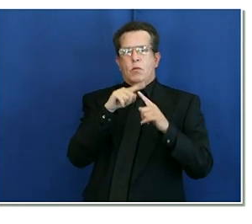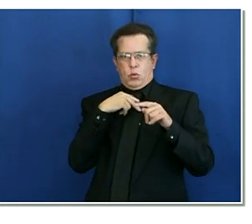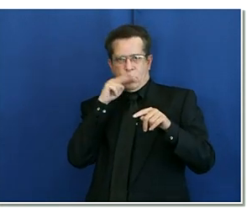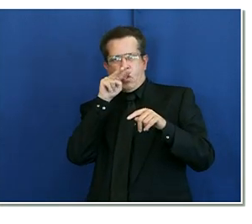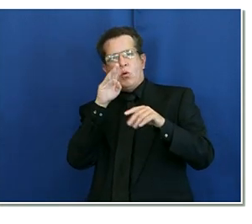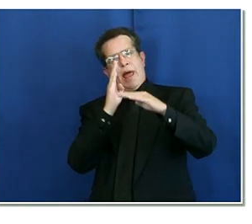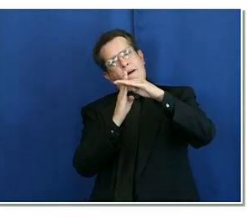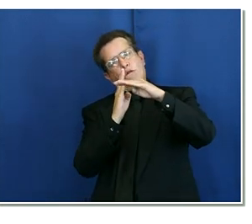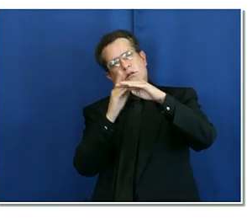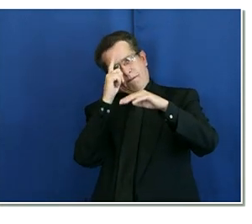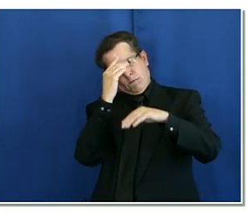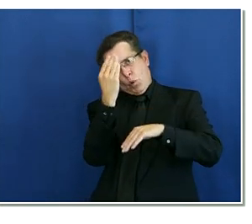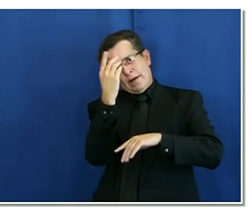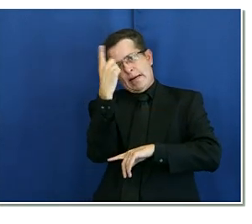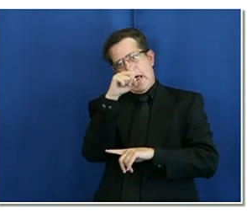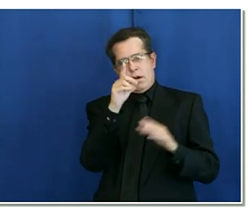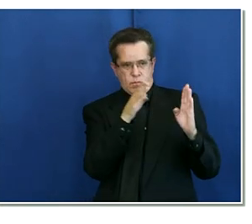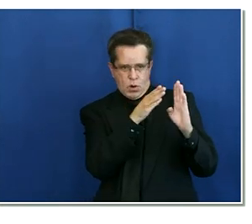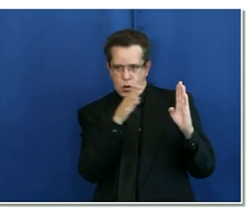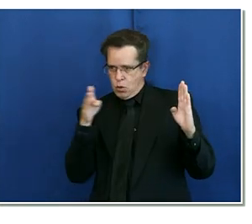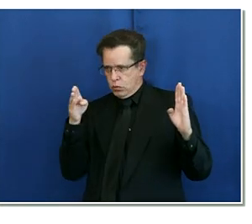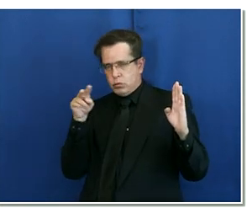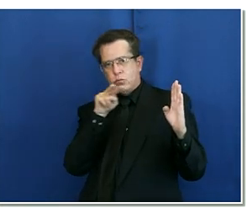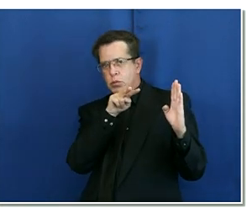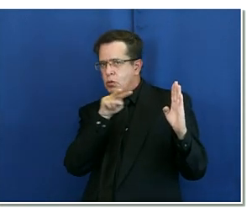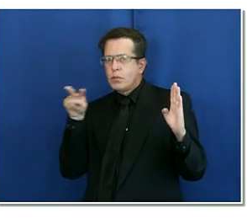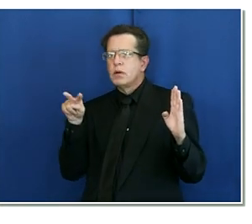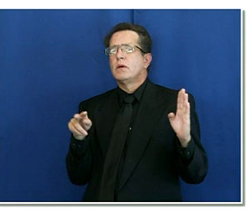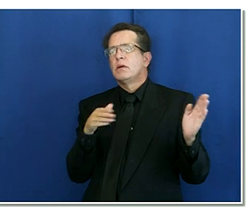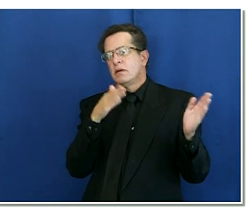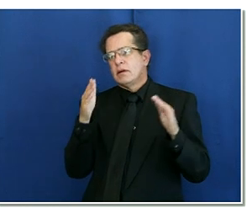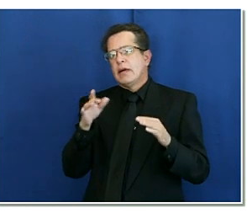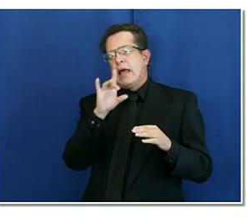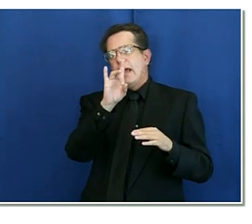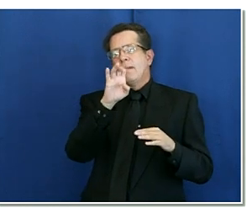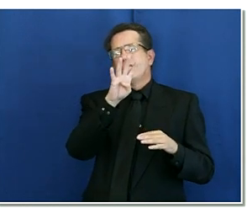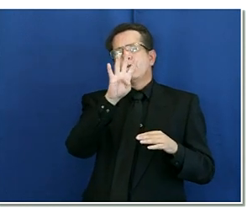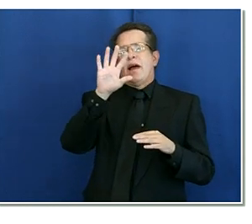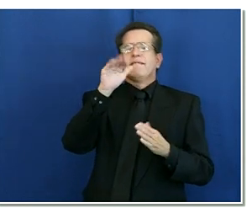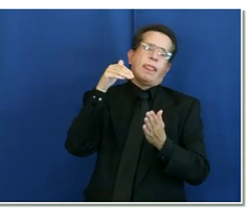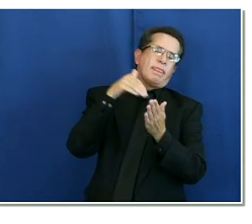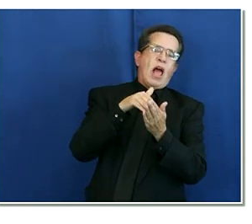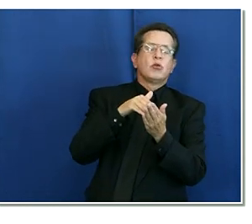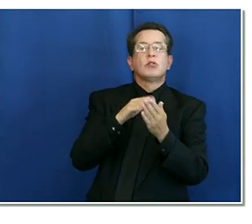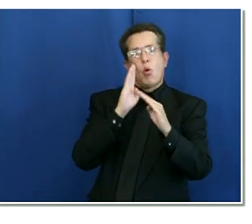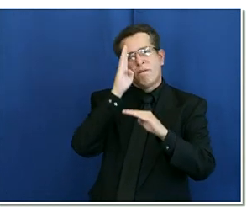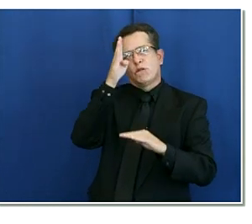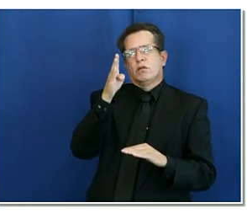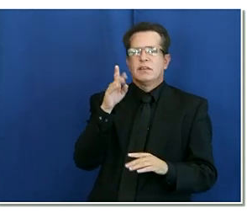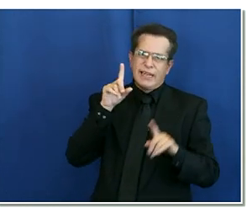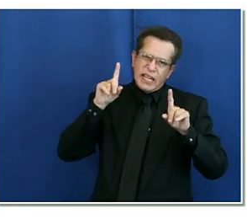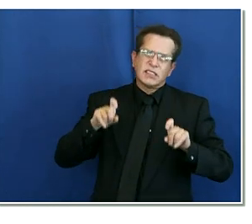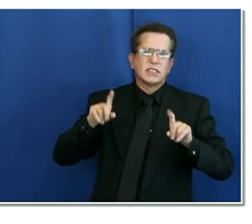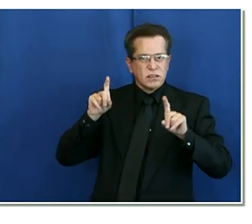14-day average of cases. Total tests reported there are over 845,000. Contact tracing and case